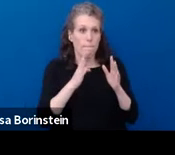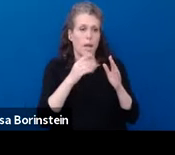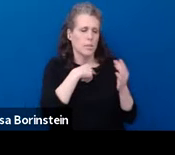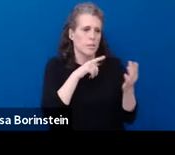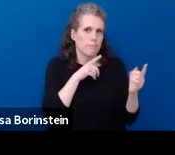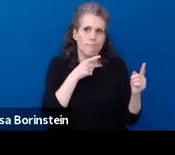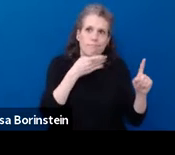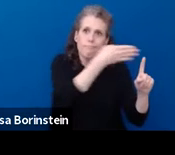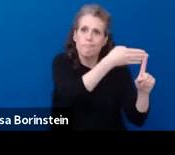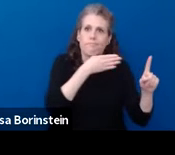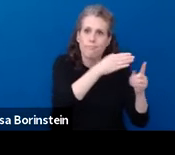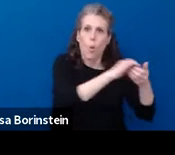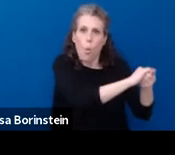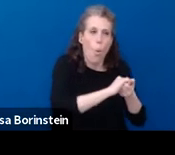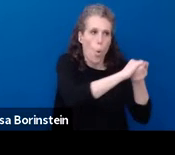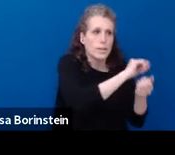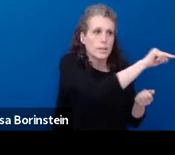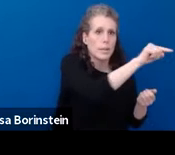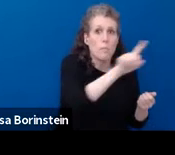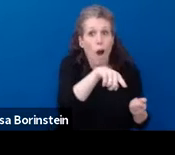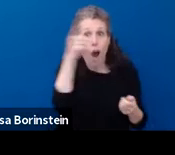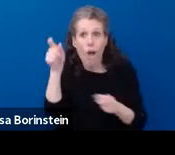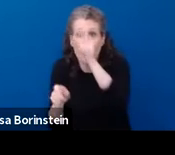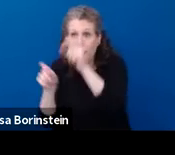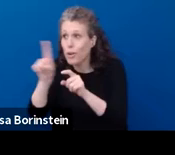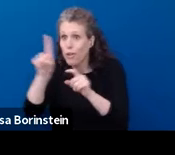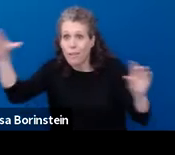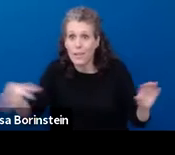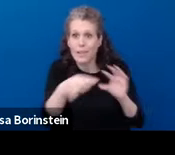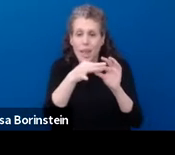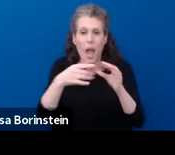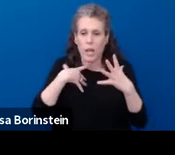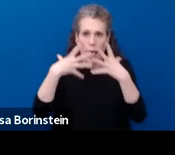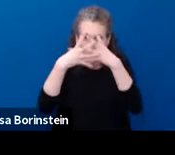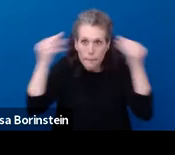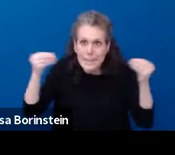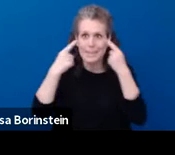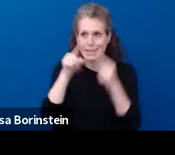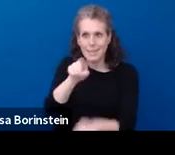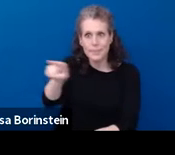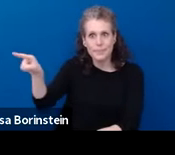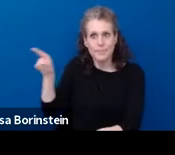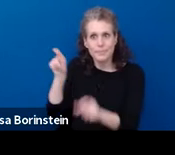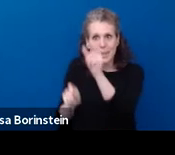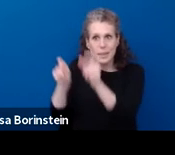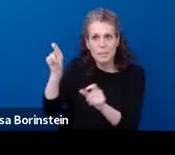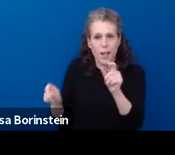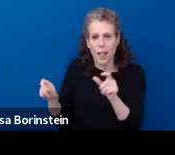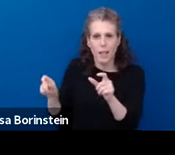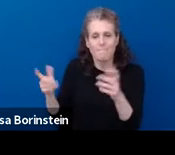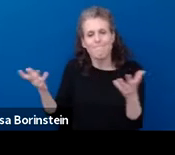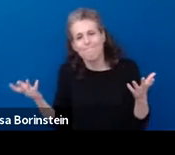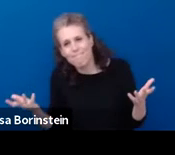people that actively choose to not be a part of organizations. And it's a little bit in the